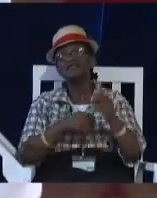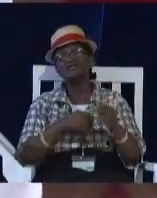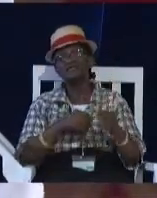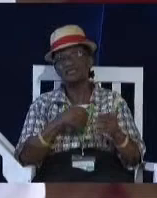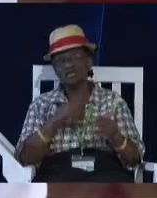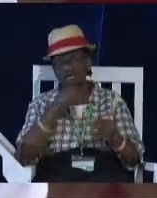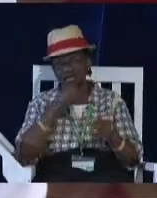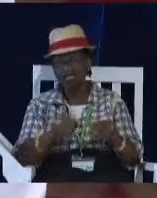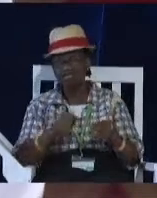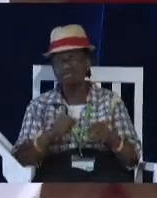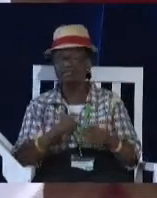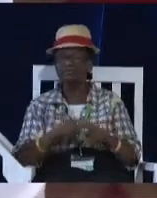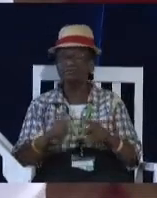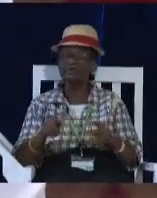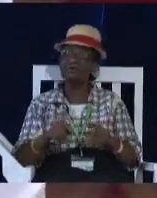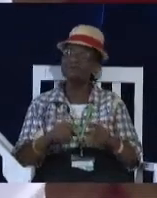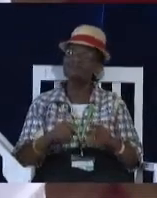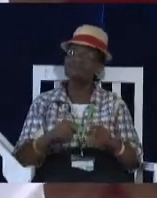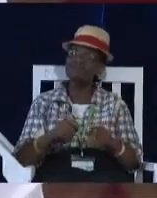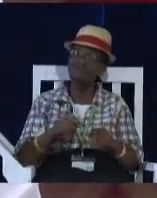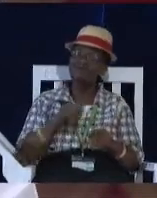very old people.